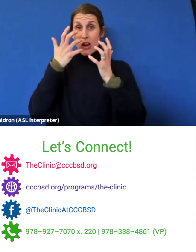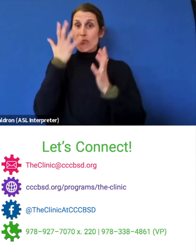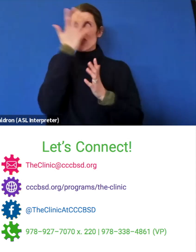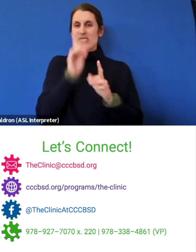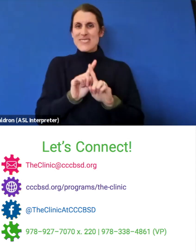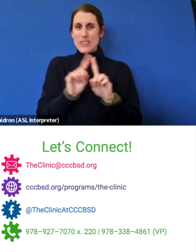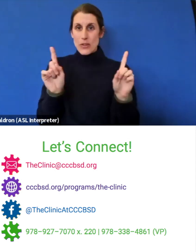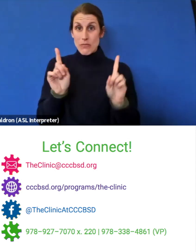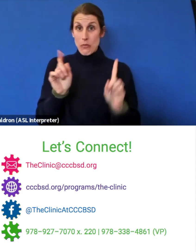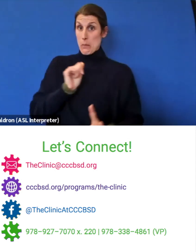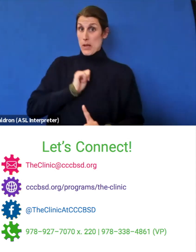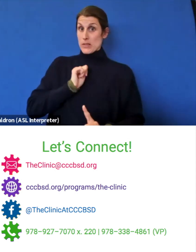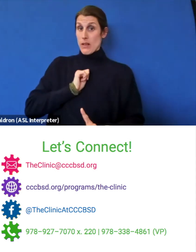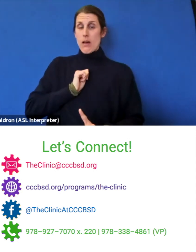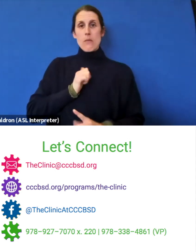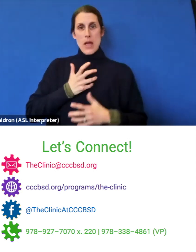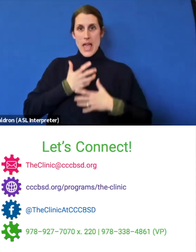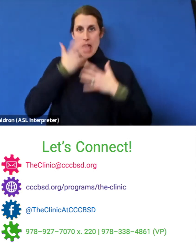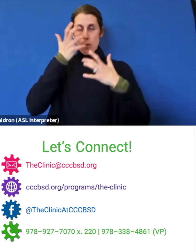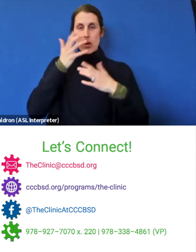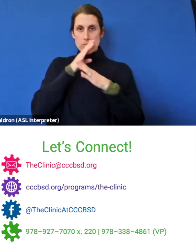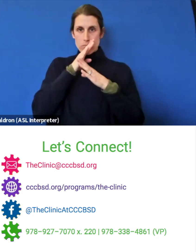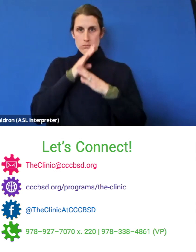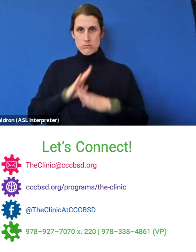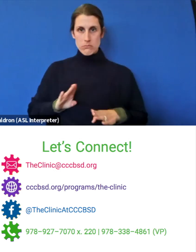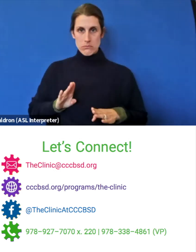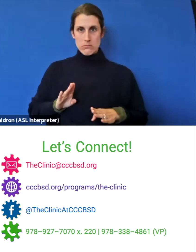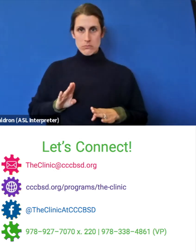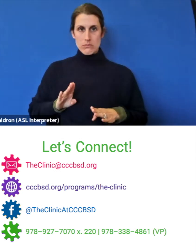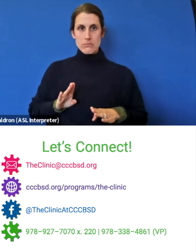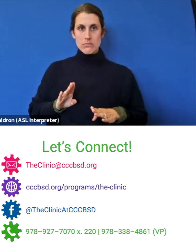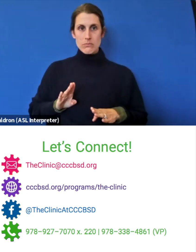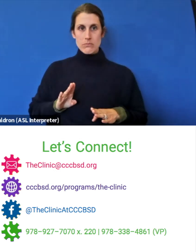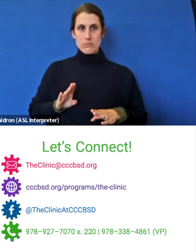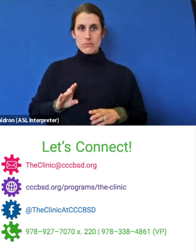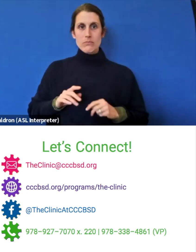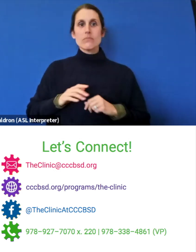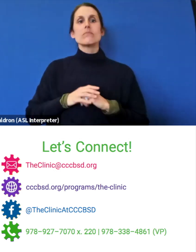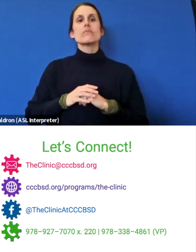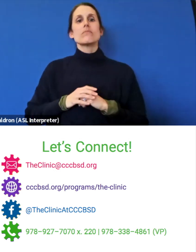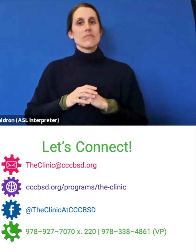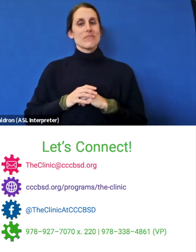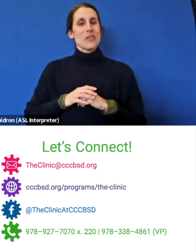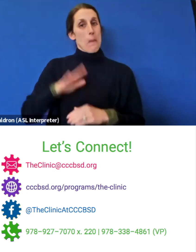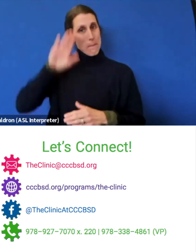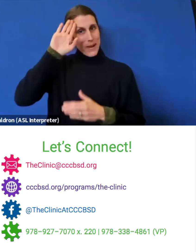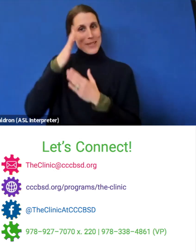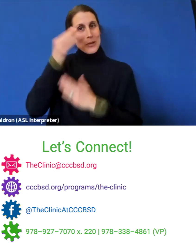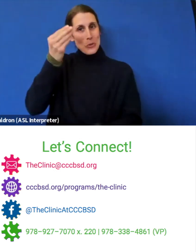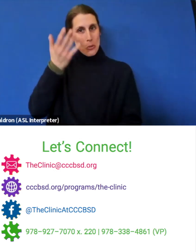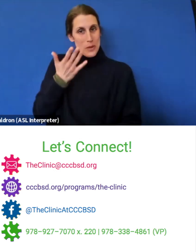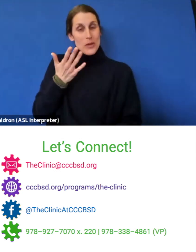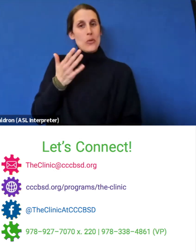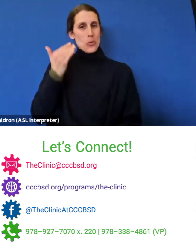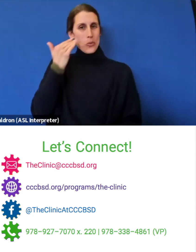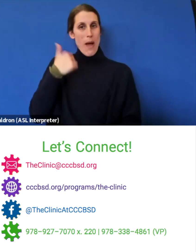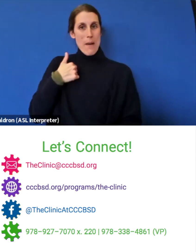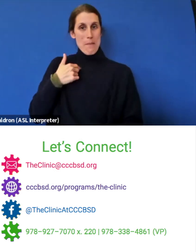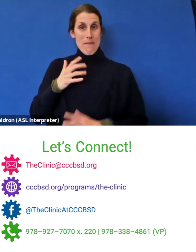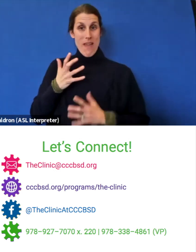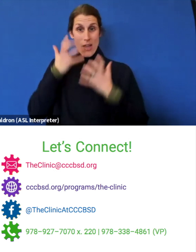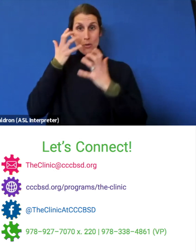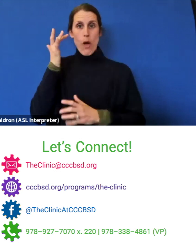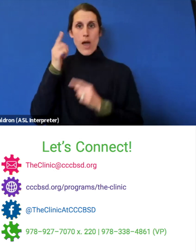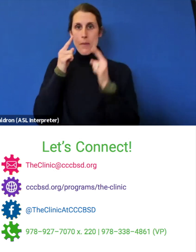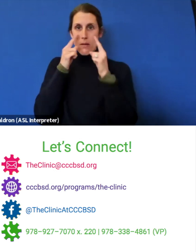look like, And in fact, I've had my son tell me he can tell that I'm angry when my nostrils get big, because that's my telltale.